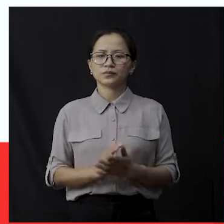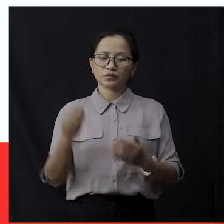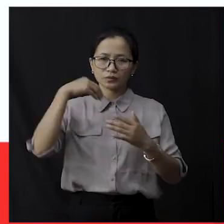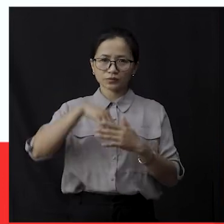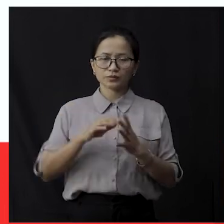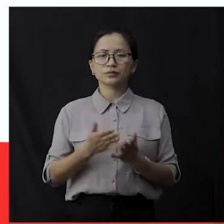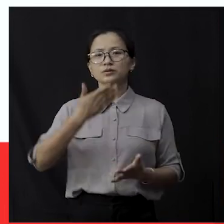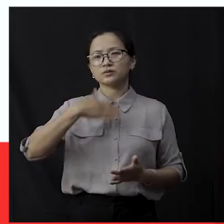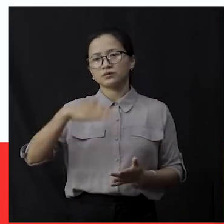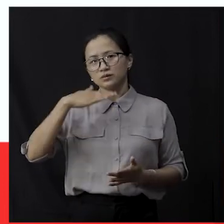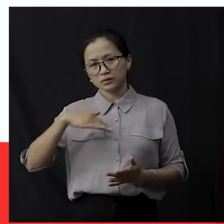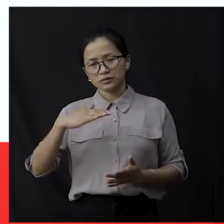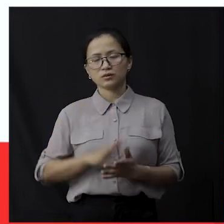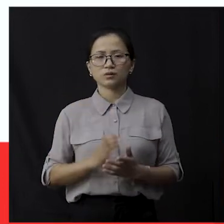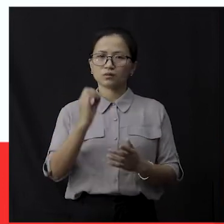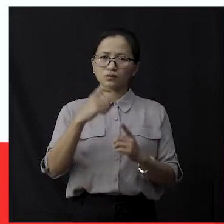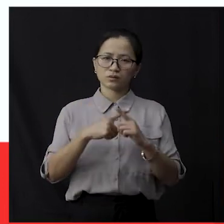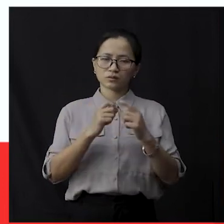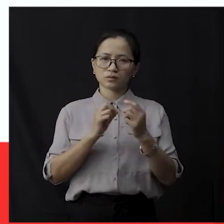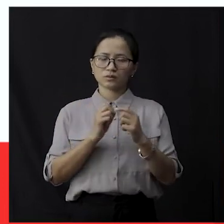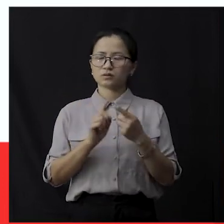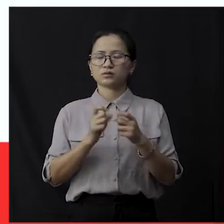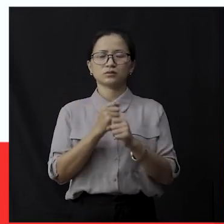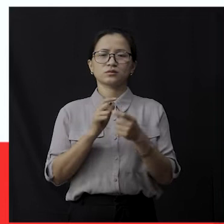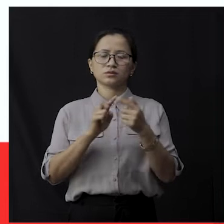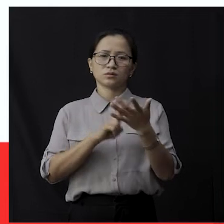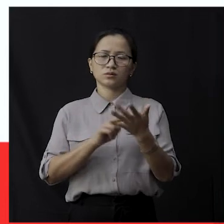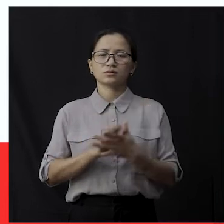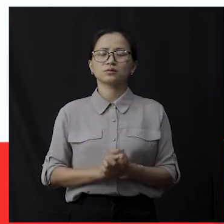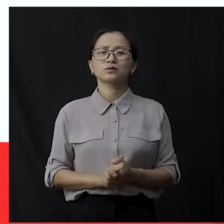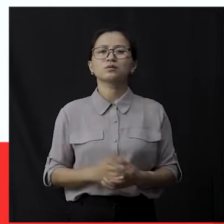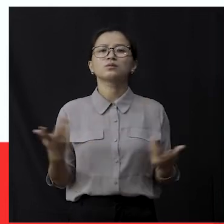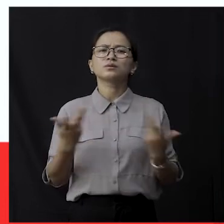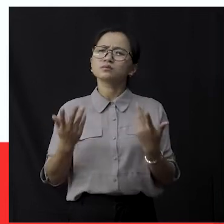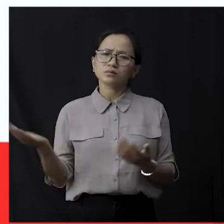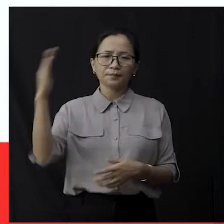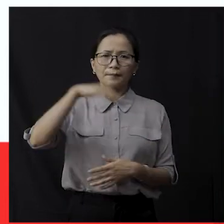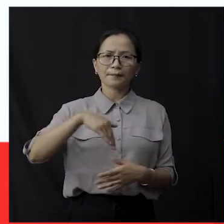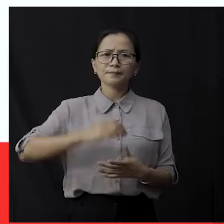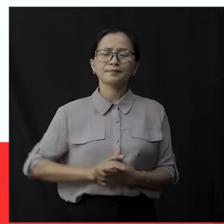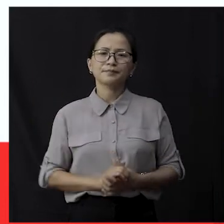in oxygen. And do you know where does this oxygen comes?